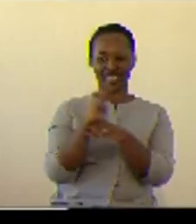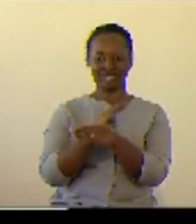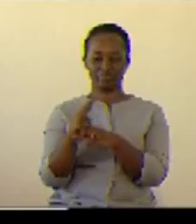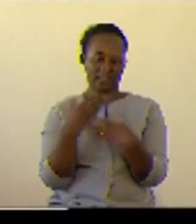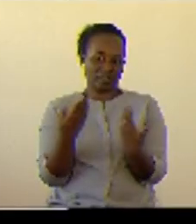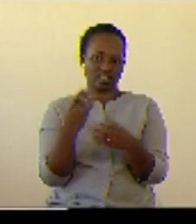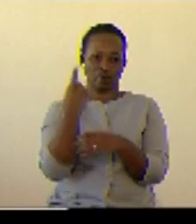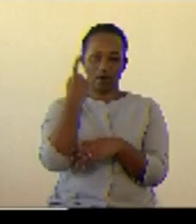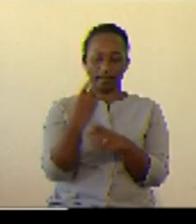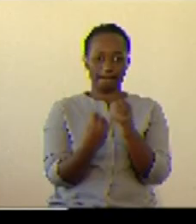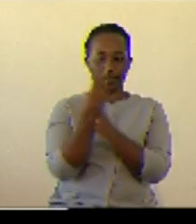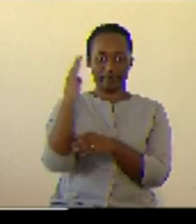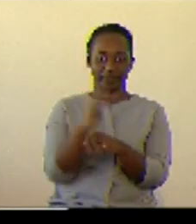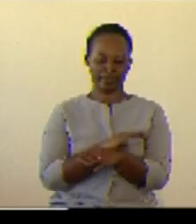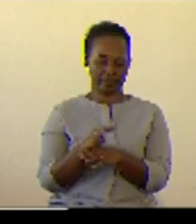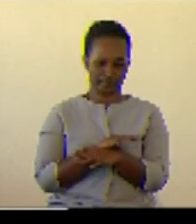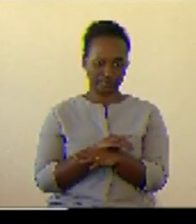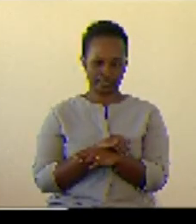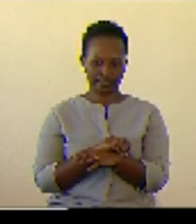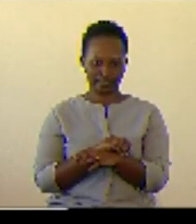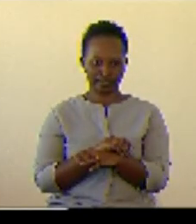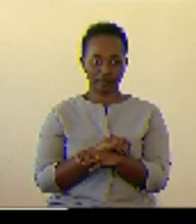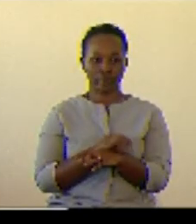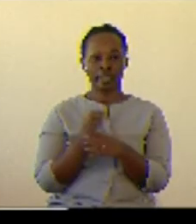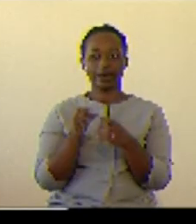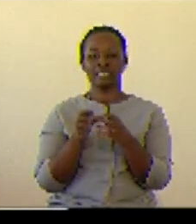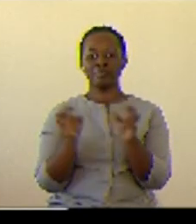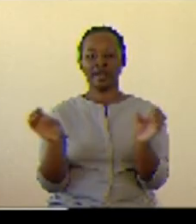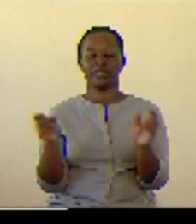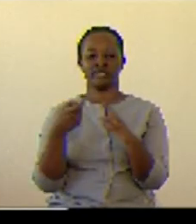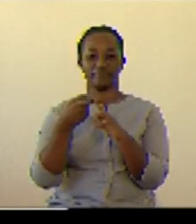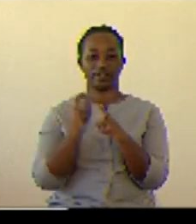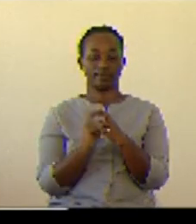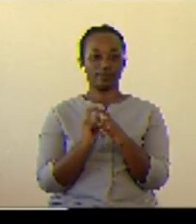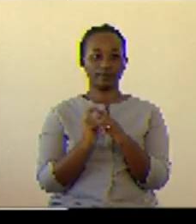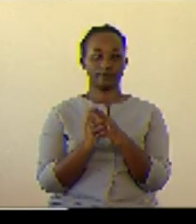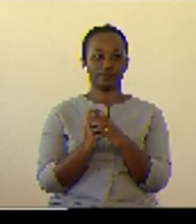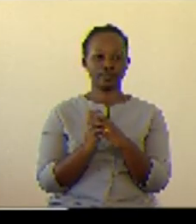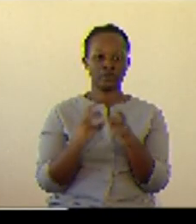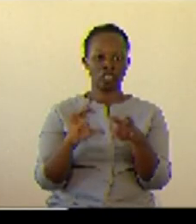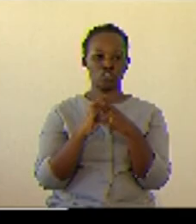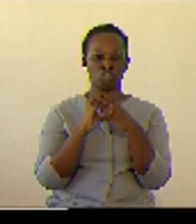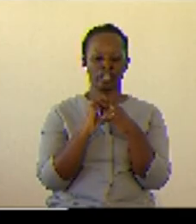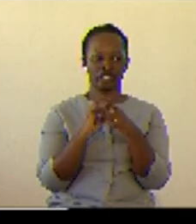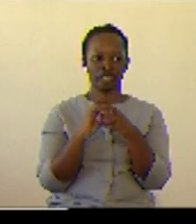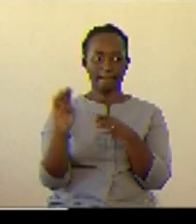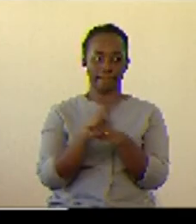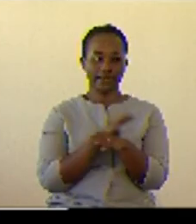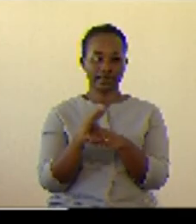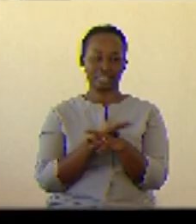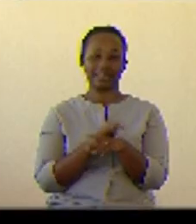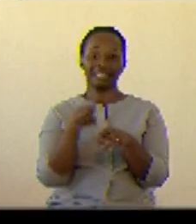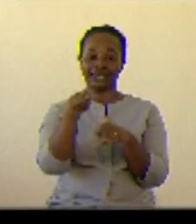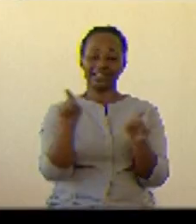is a legal entity separate from a joint venture. A venture is an